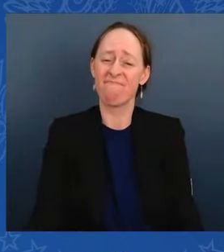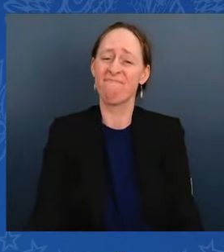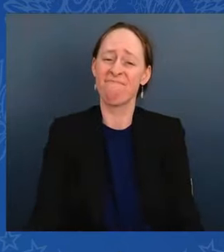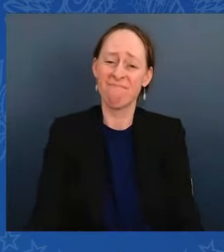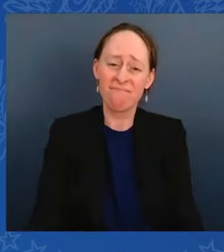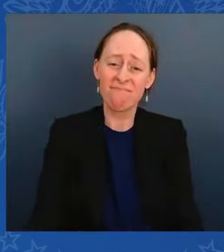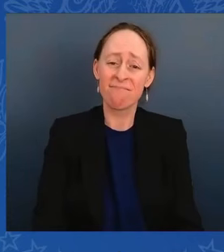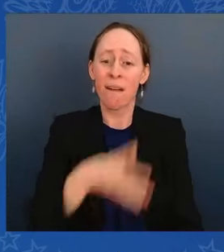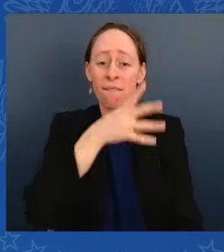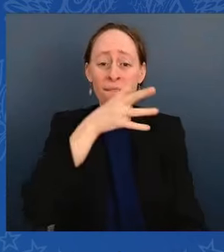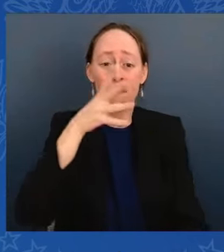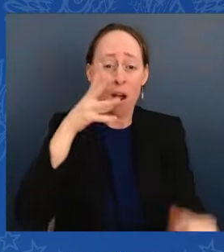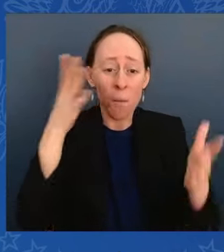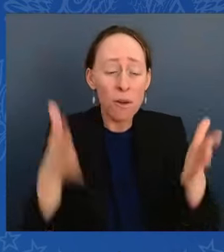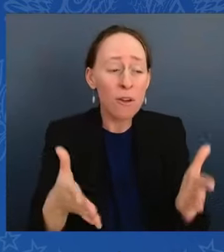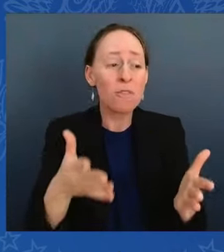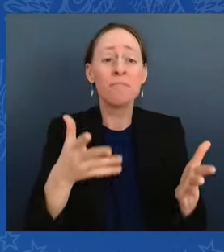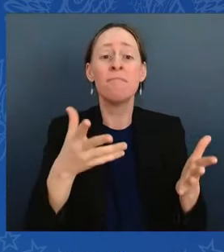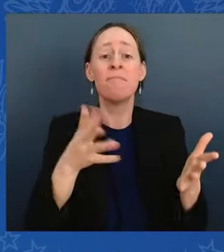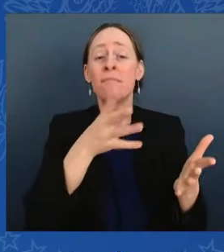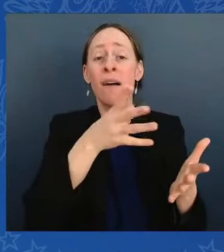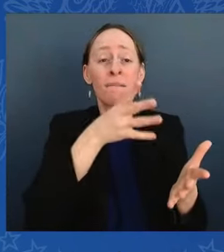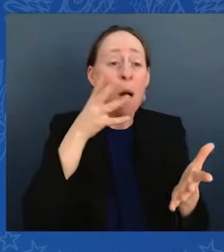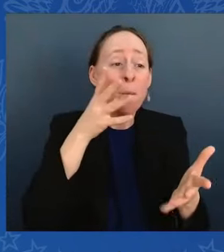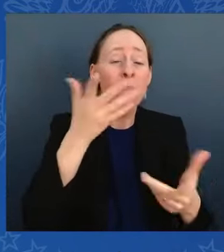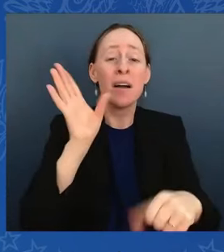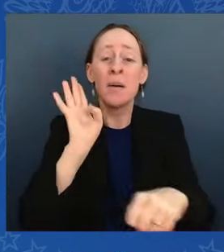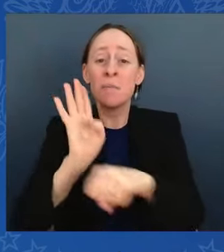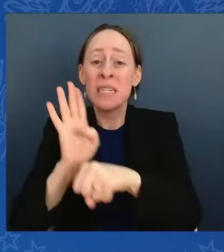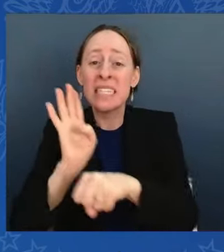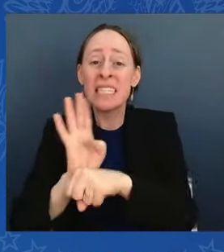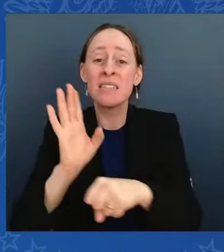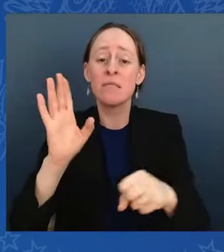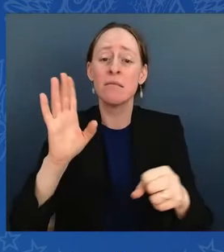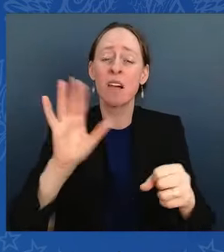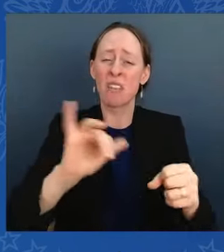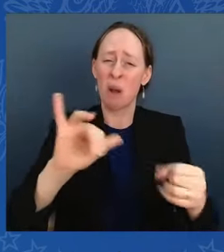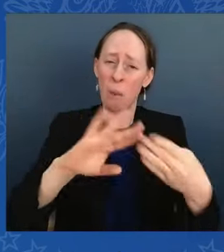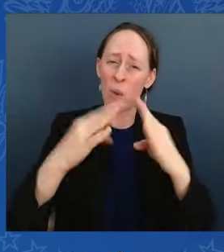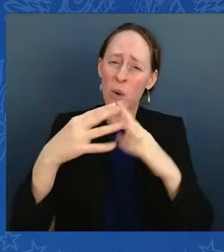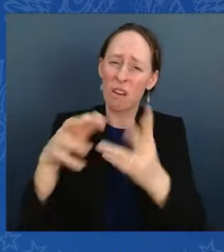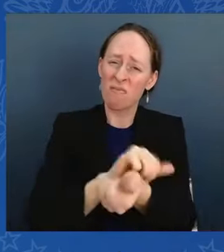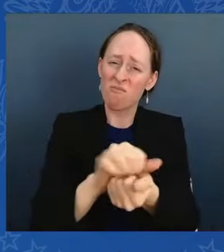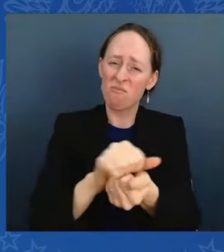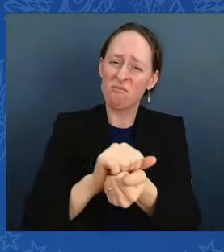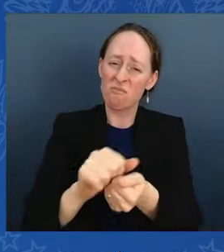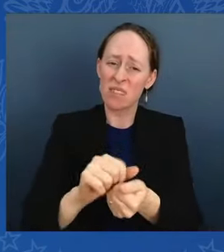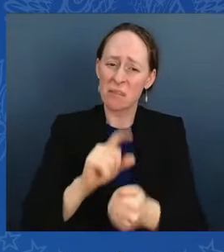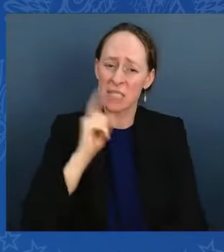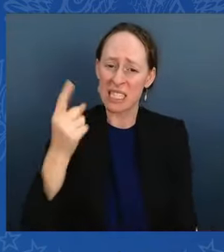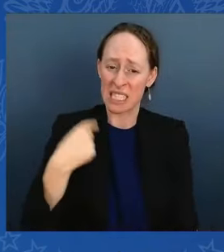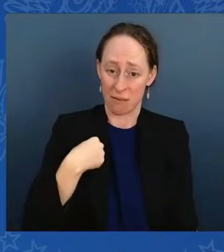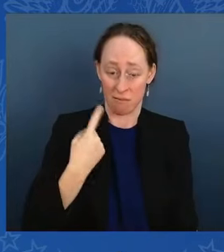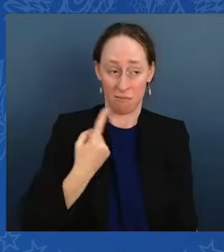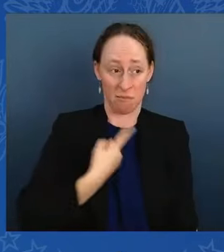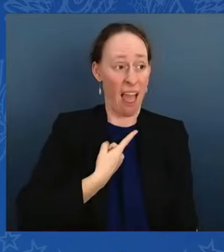communities, and I'm just one of many. But I do want to speak on the behalf of all of us.